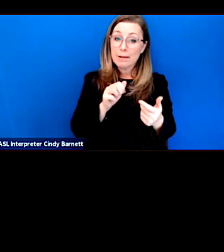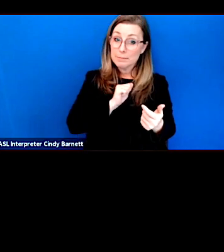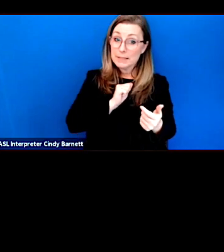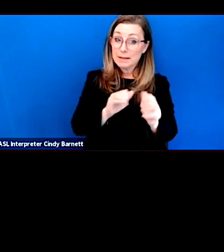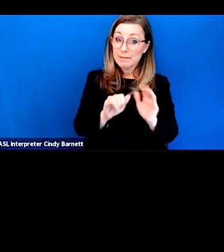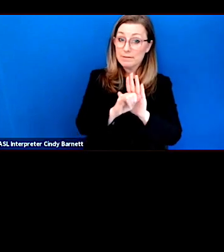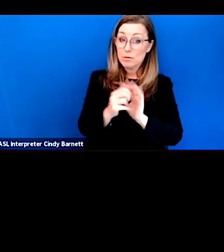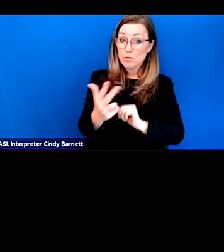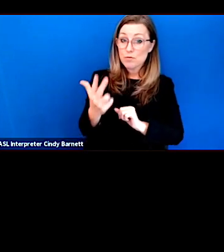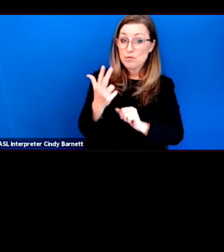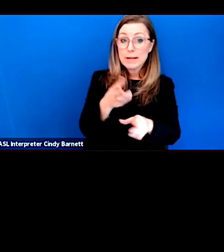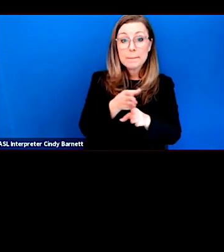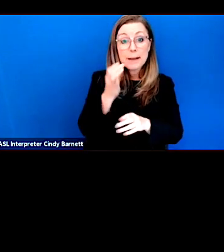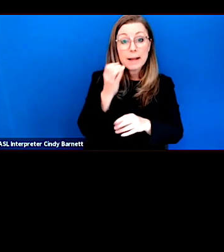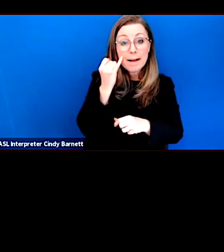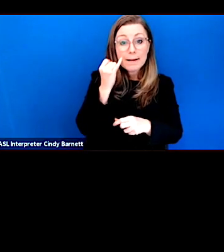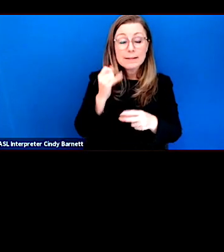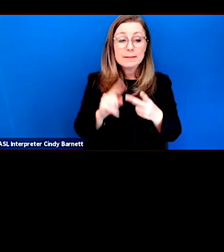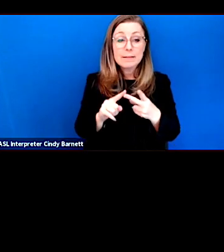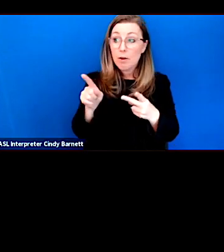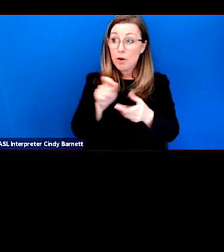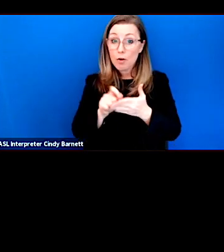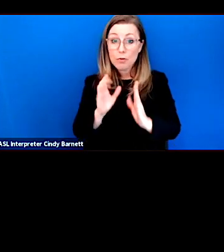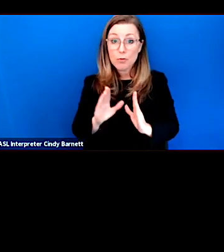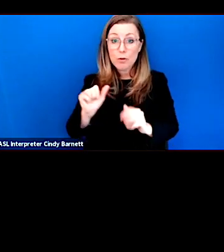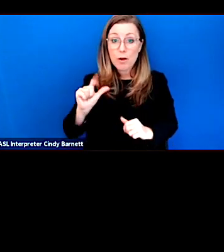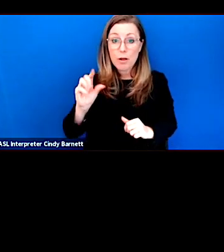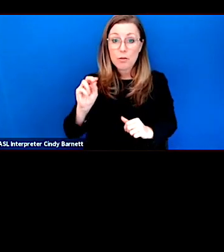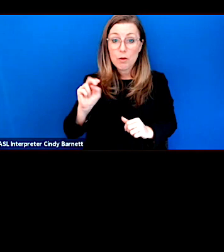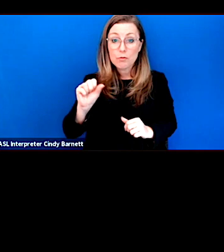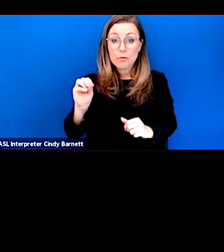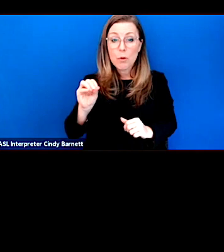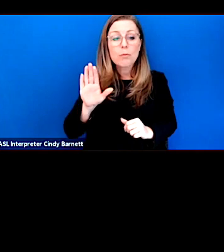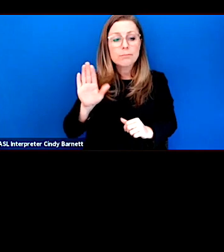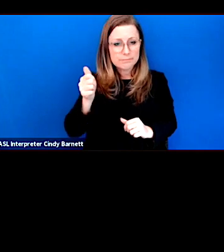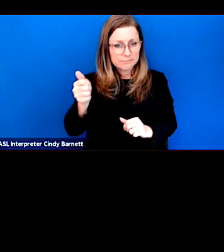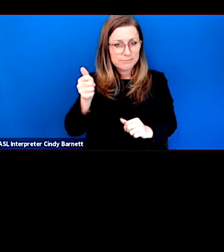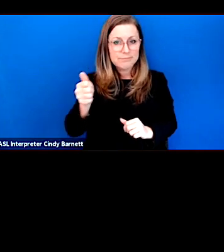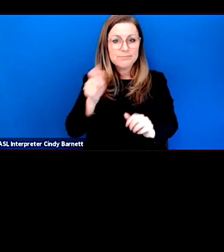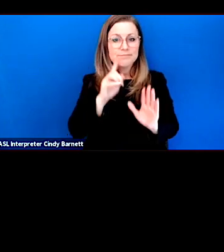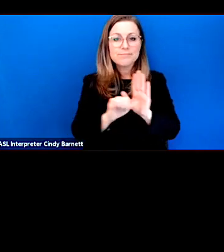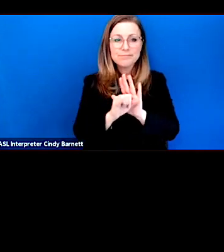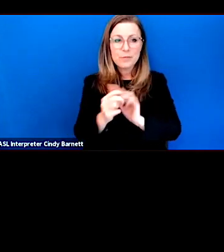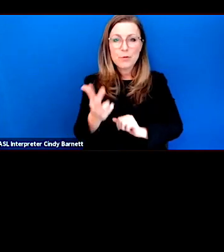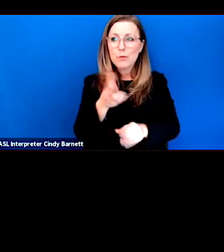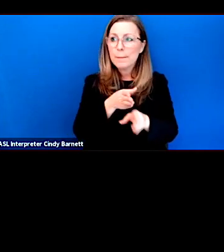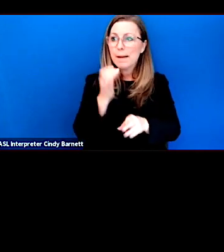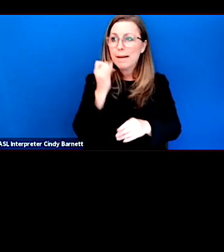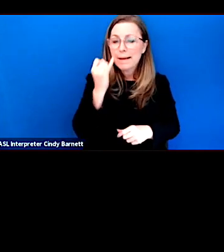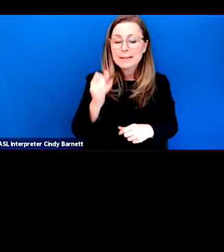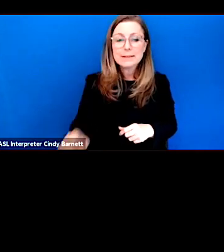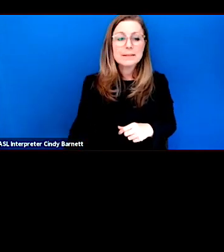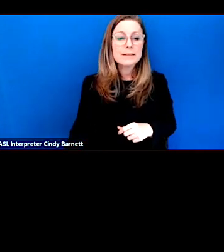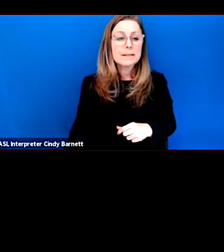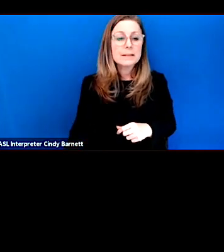the author, Alonso, identified. And then at the end, we have recommendations here. And in this conference paper, Alonso